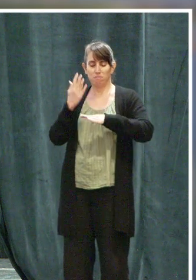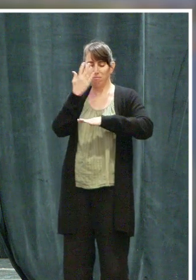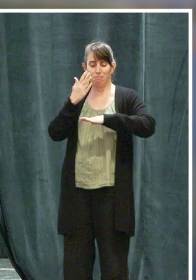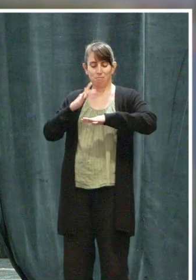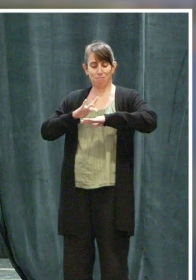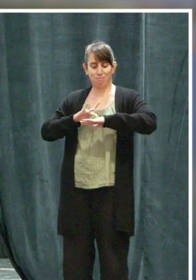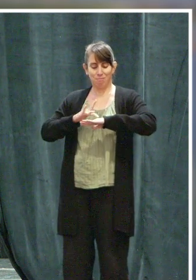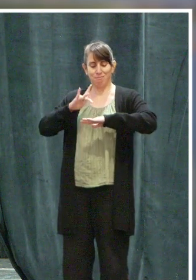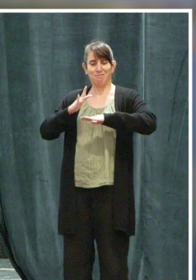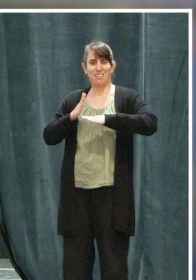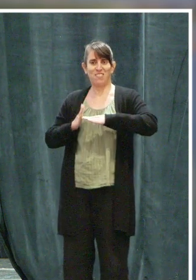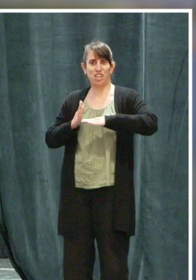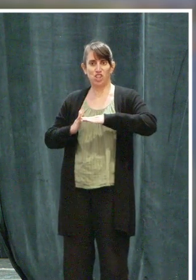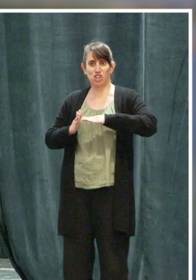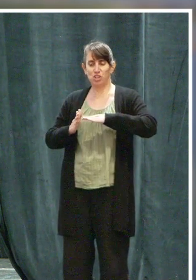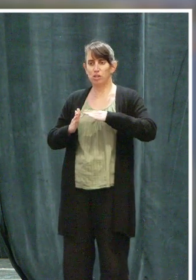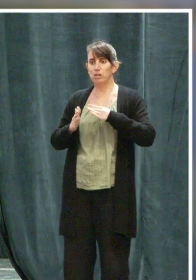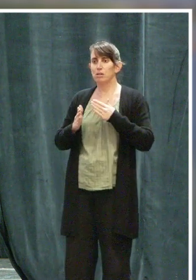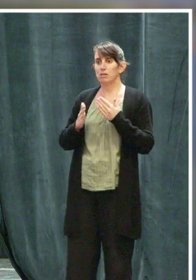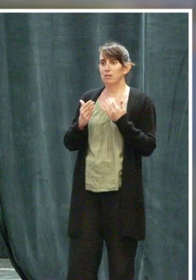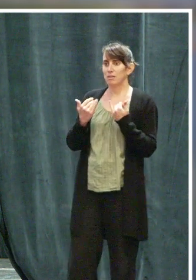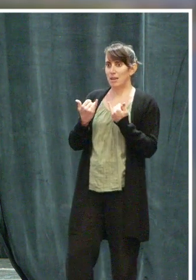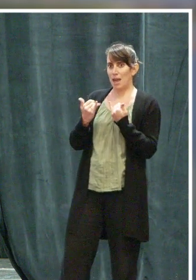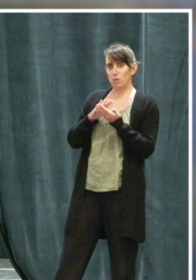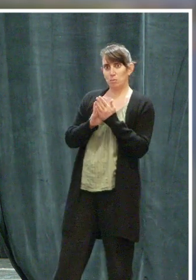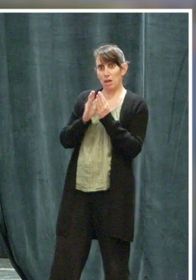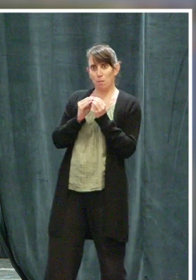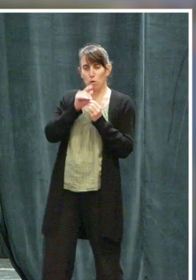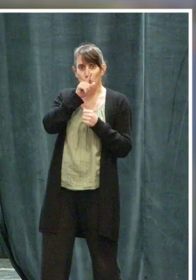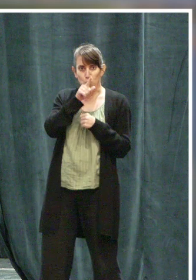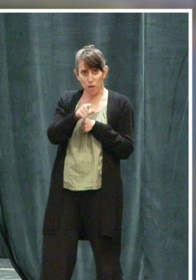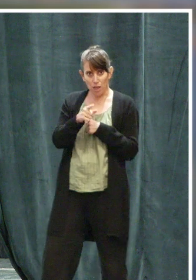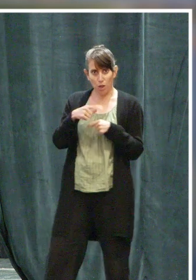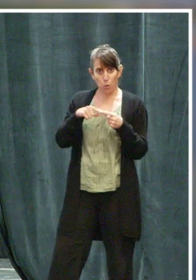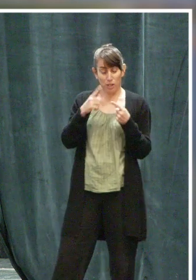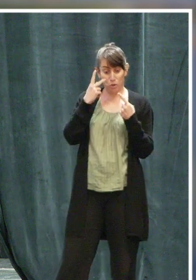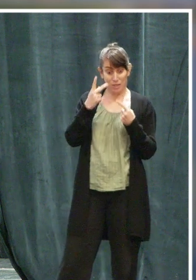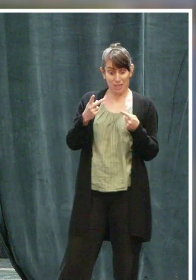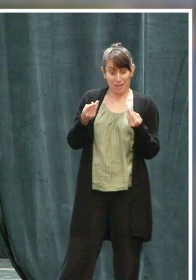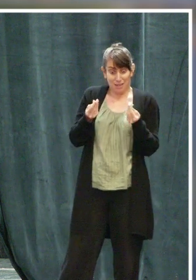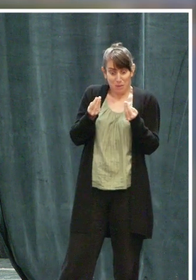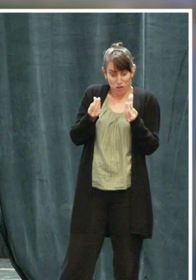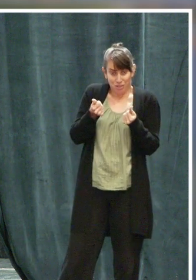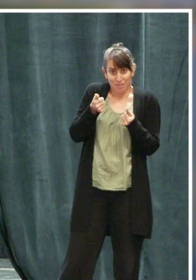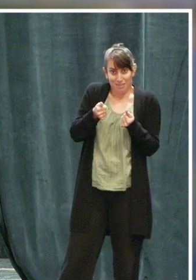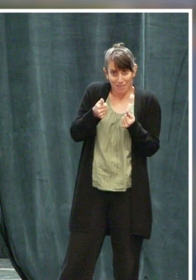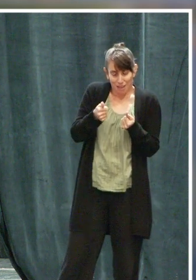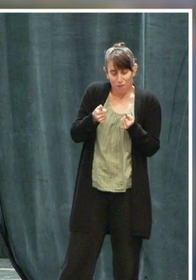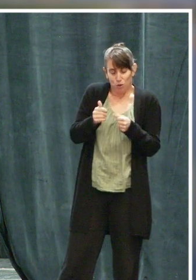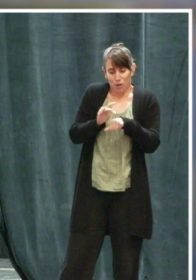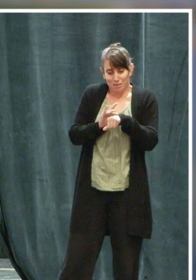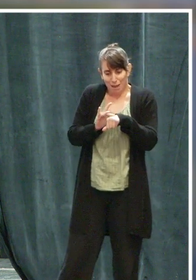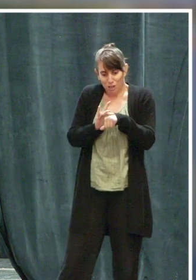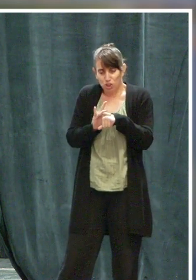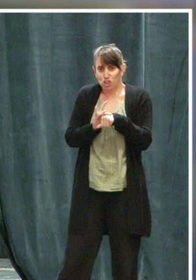to some extent, this becomes more real as you see markups of this and you begin to touch and feel it. I know when we went down to